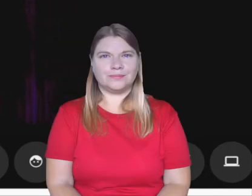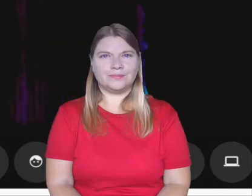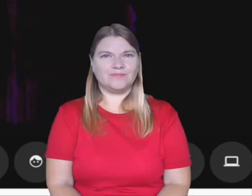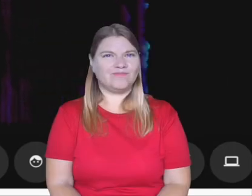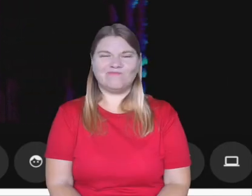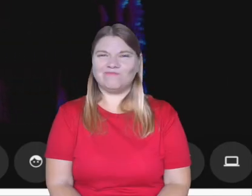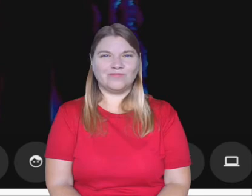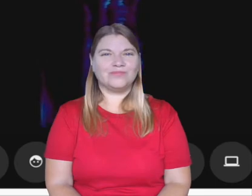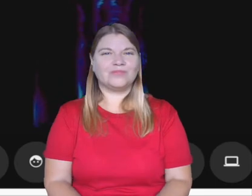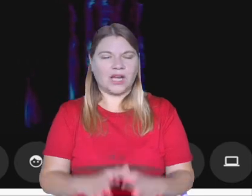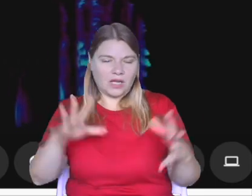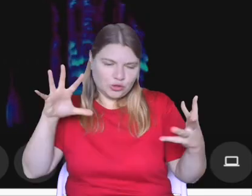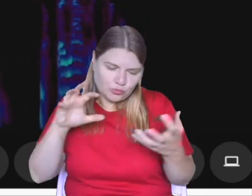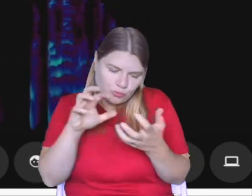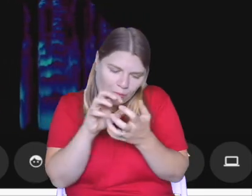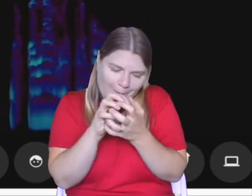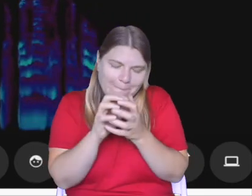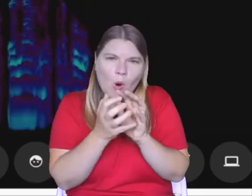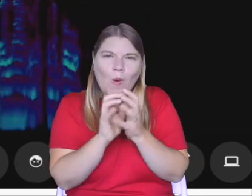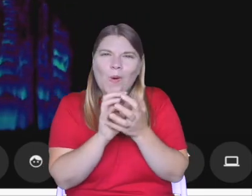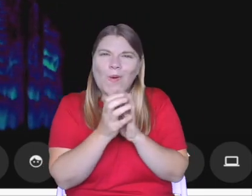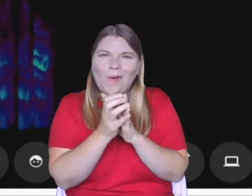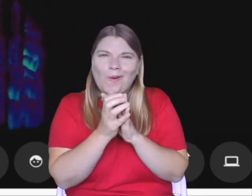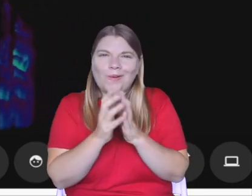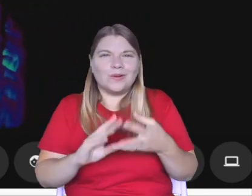It's not so loud when it's in a ball.